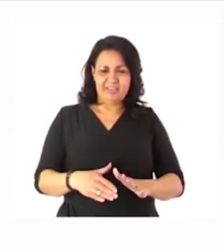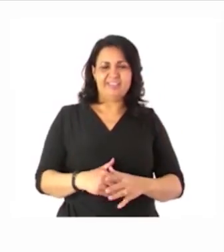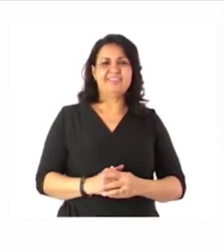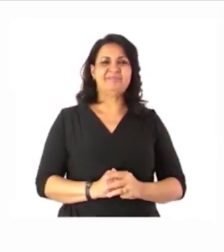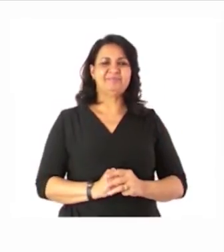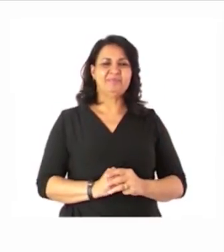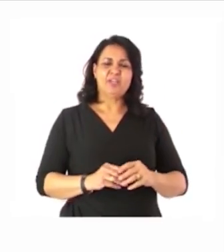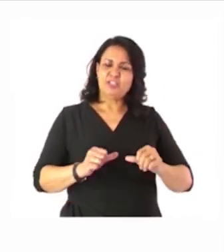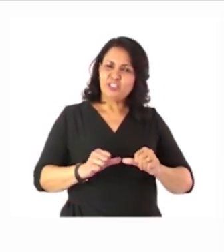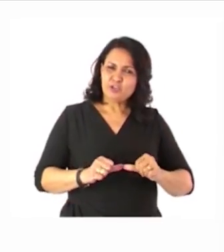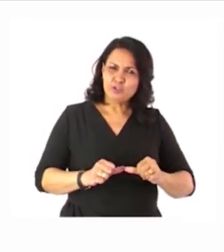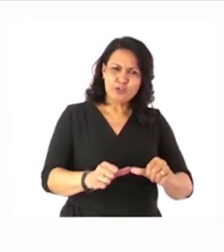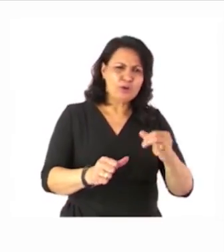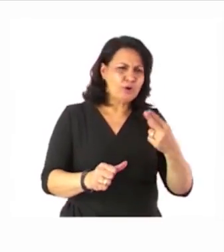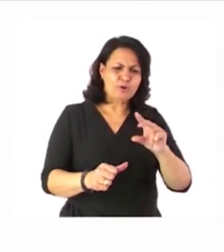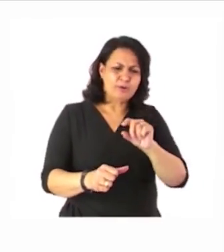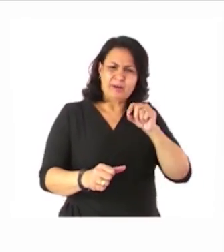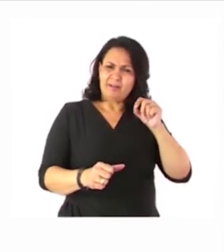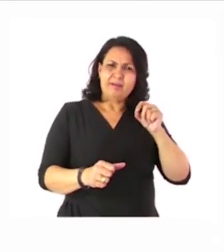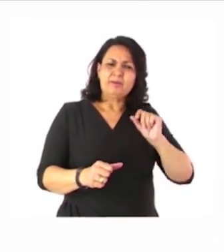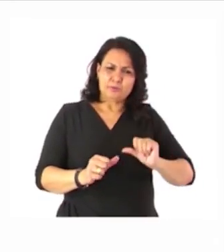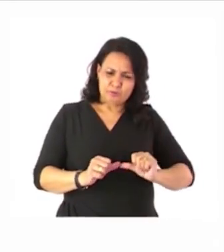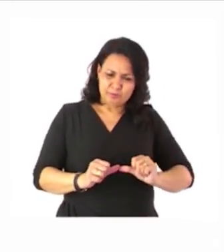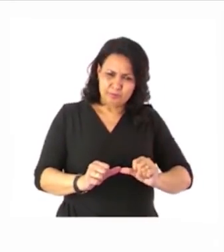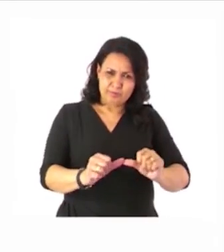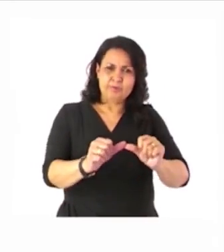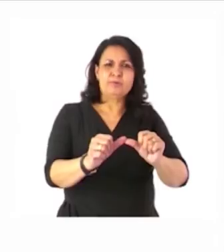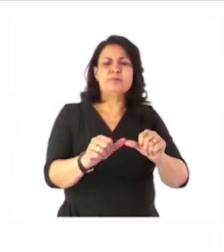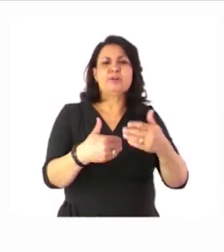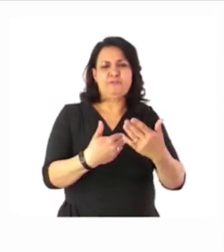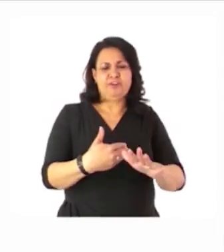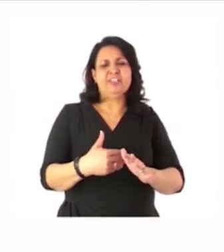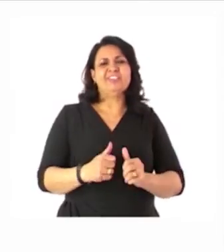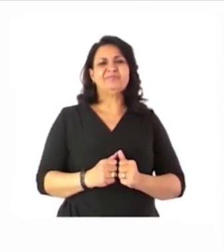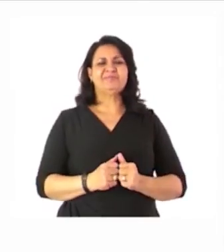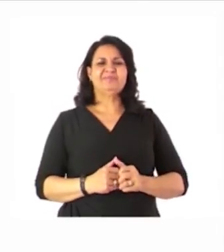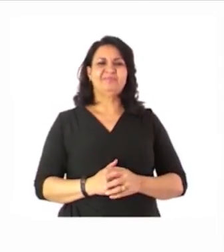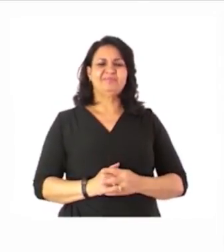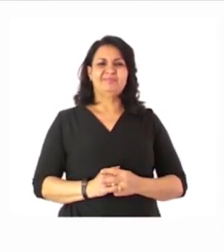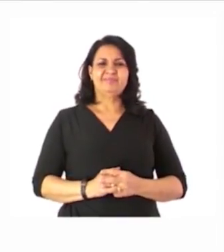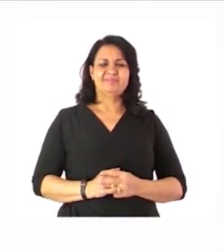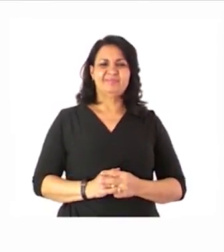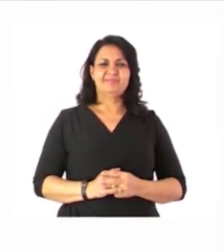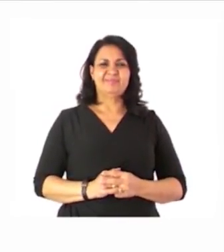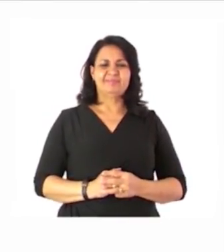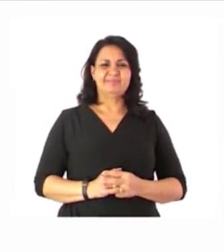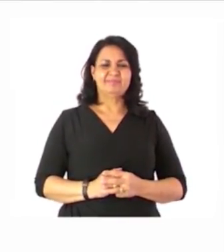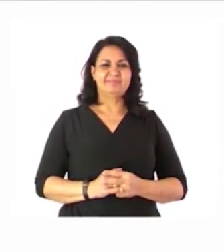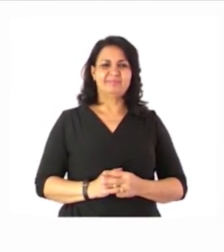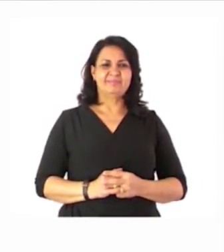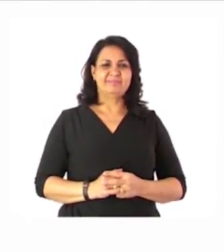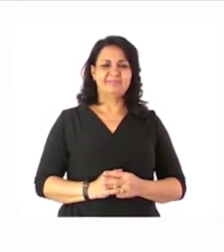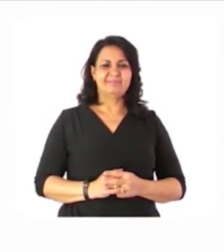if you are done with that start at the second arrow and carry on